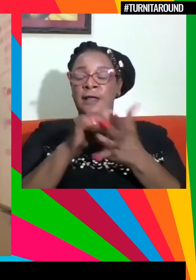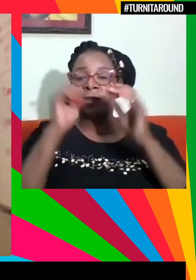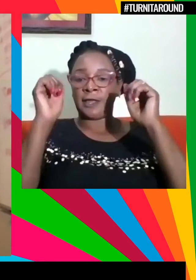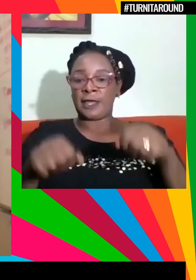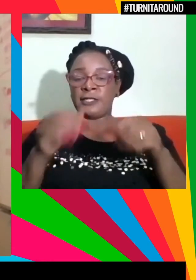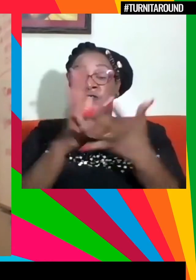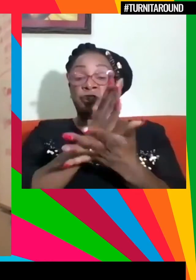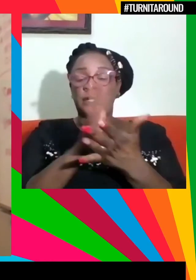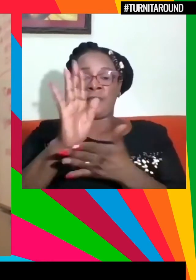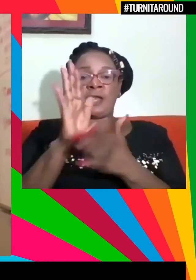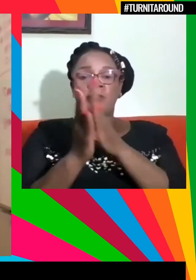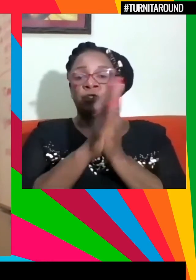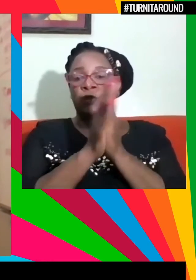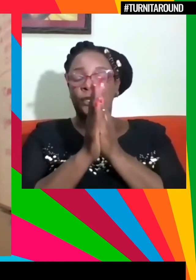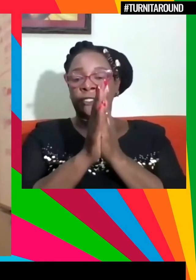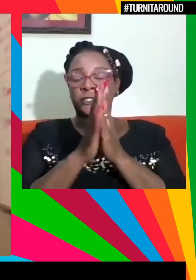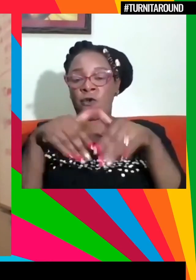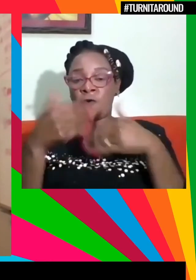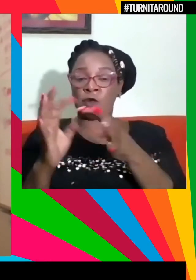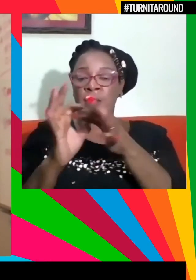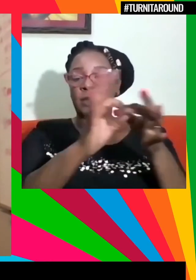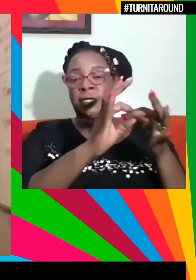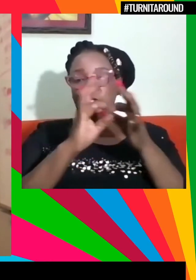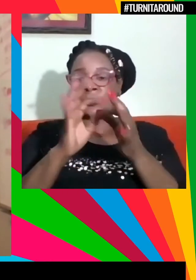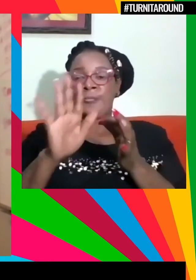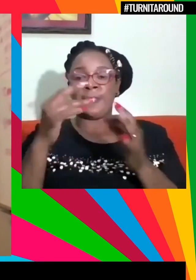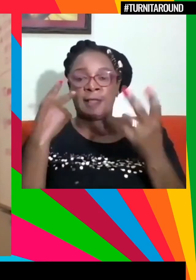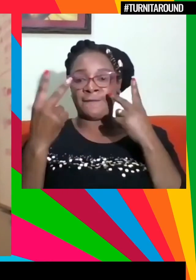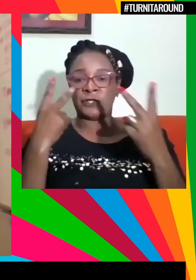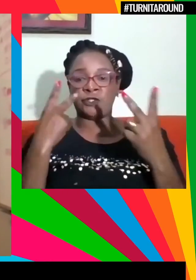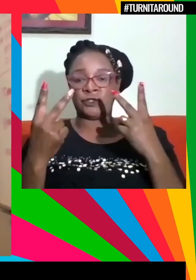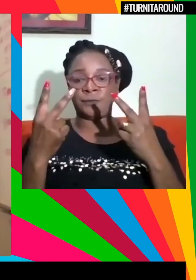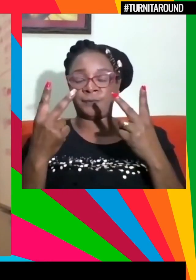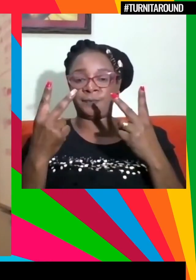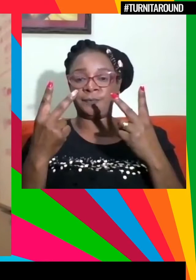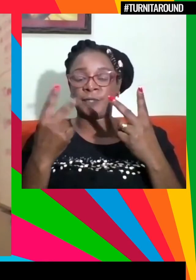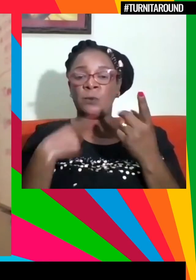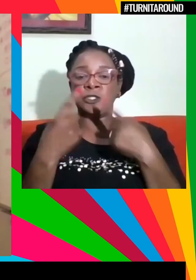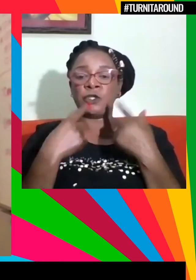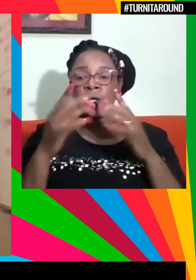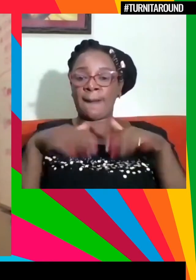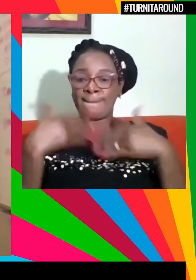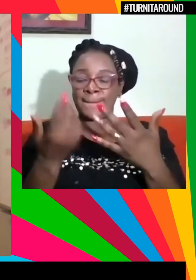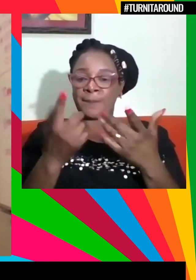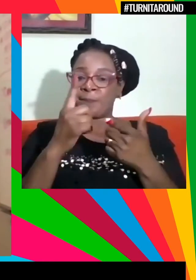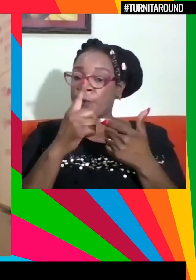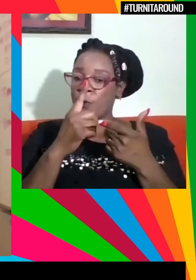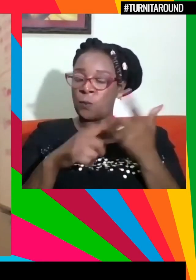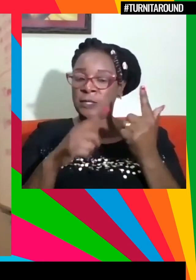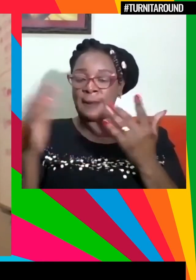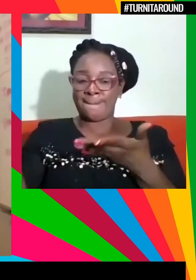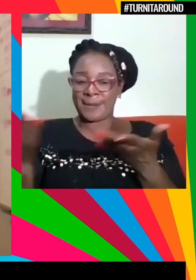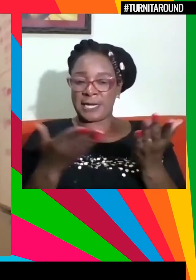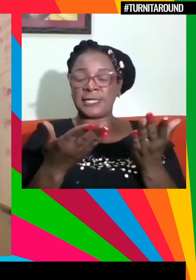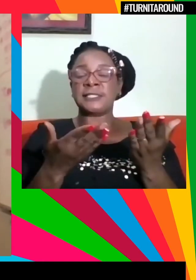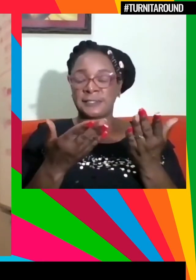their stories of collaboration and innovation, I first wanted to take a moment to talk about what brings these